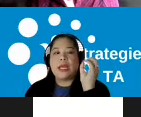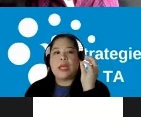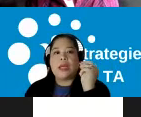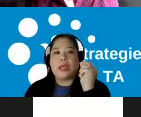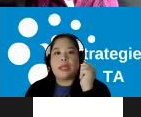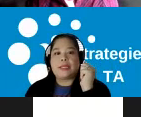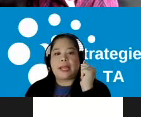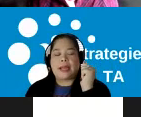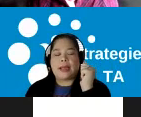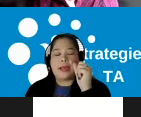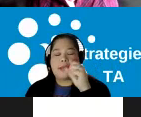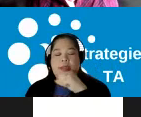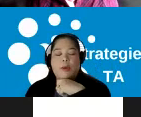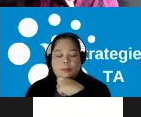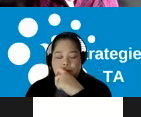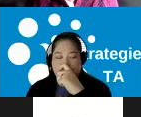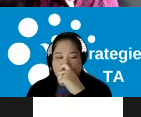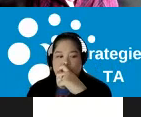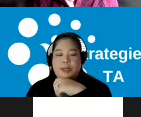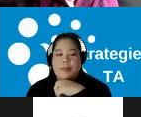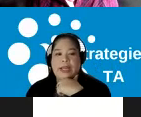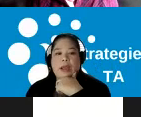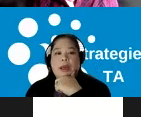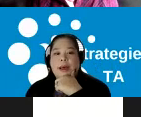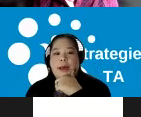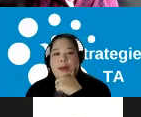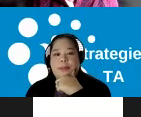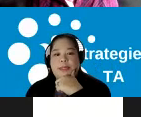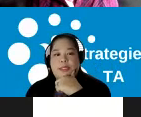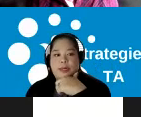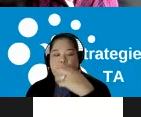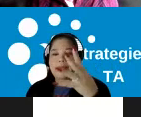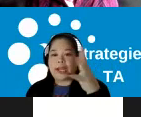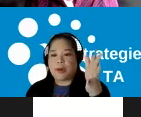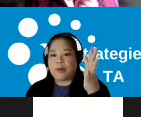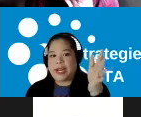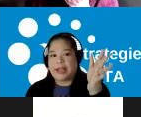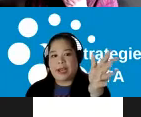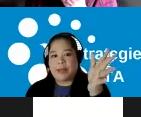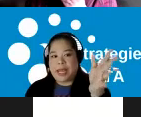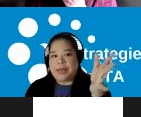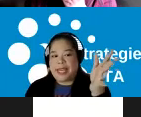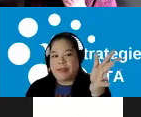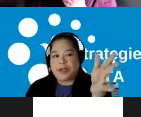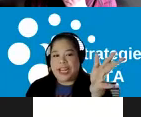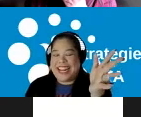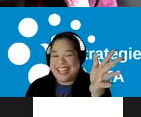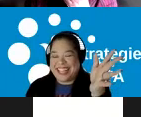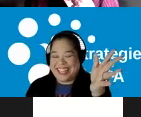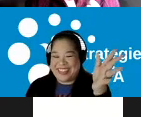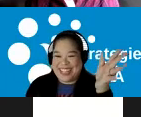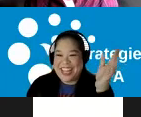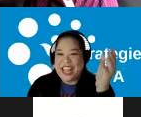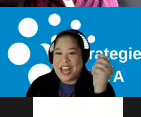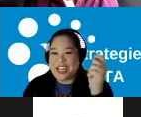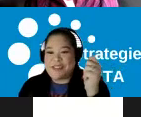Yeah. Yeah. It's like so excuse me. So it's sort of like already like a baby version